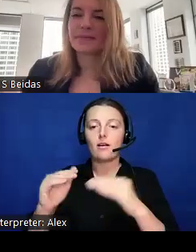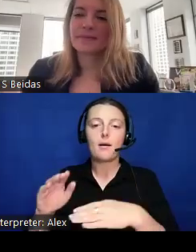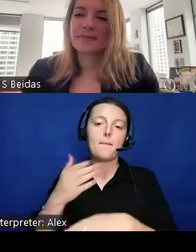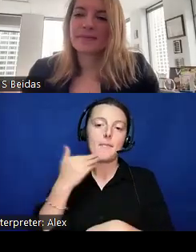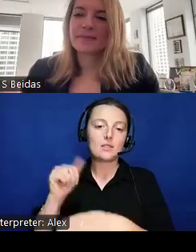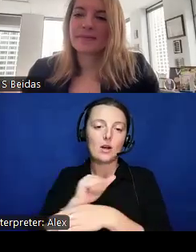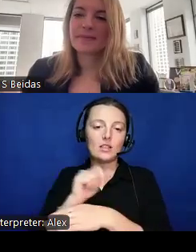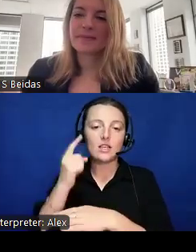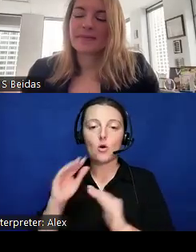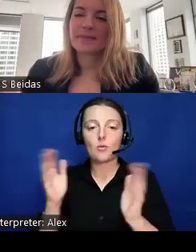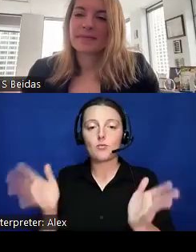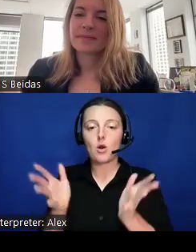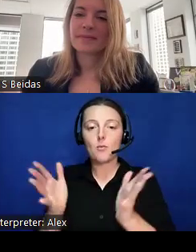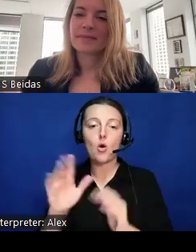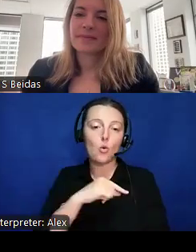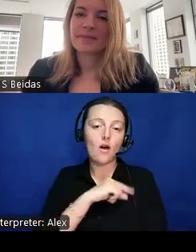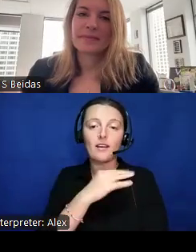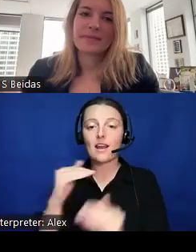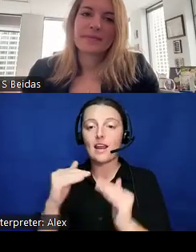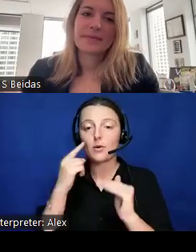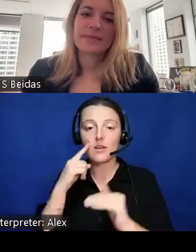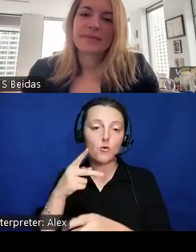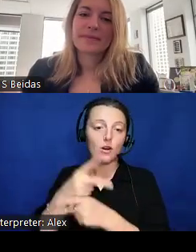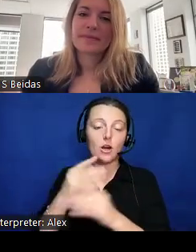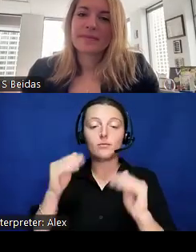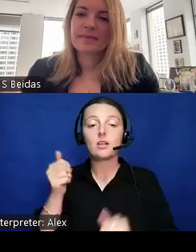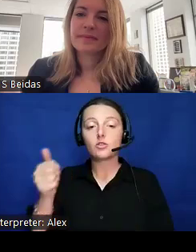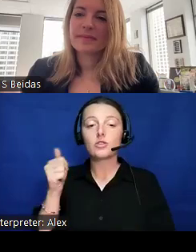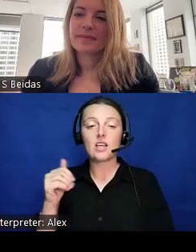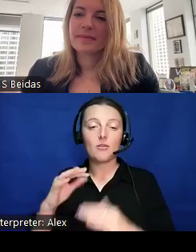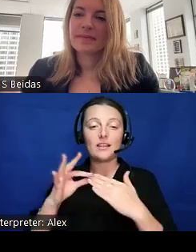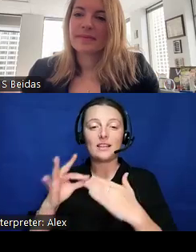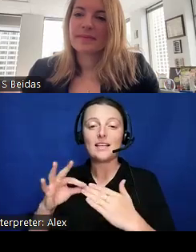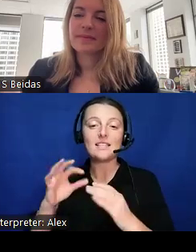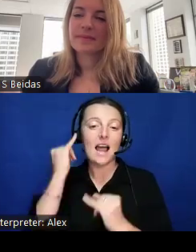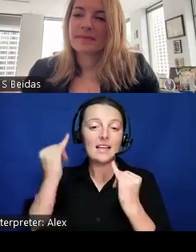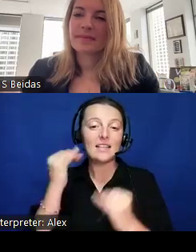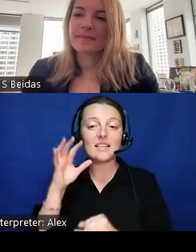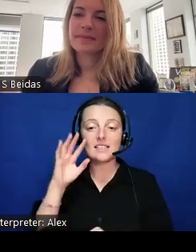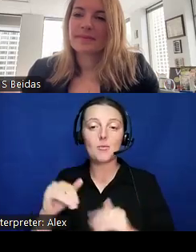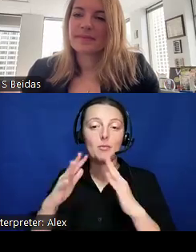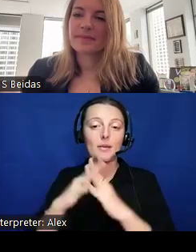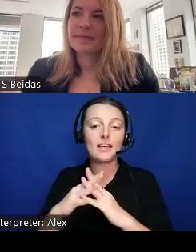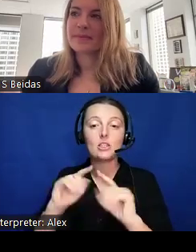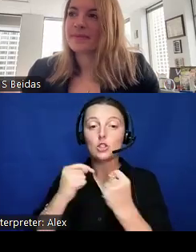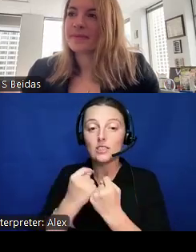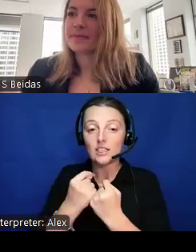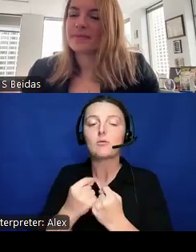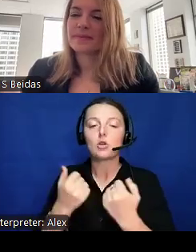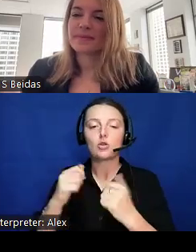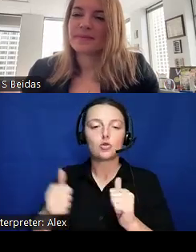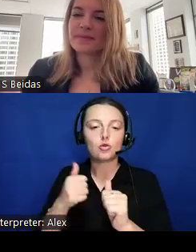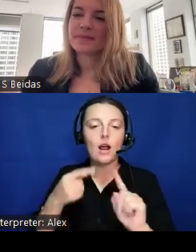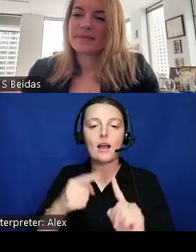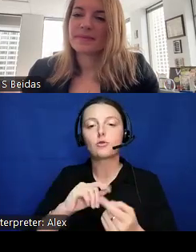outcomes. She leads the Ideas to Implementation team, which strives to transform health innovations into real-world change. The team